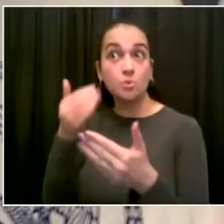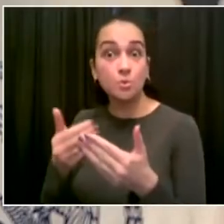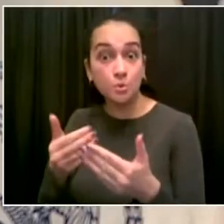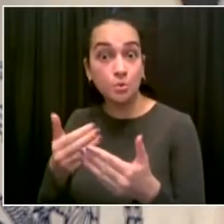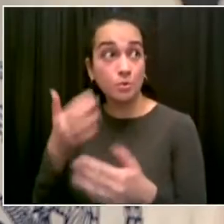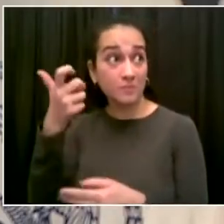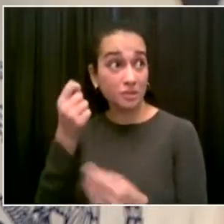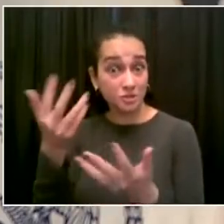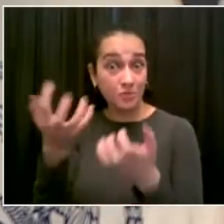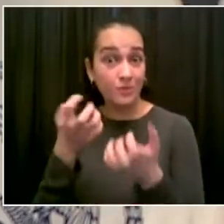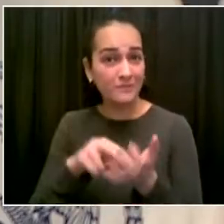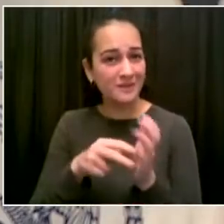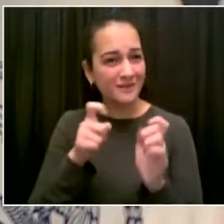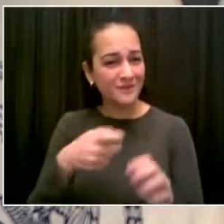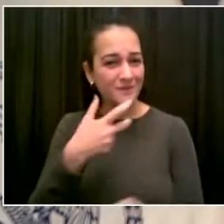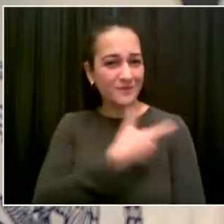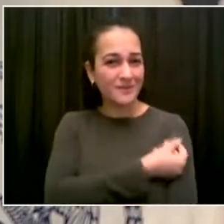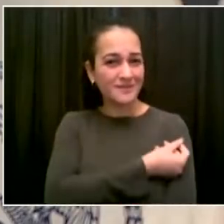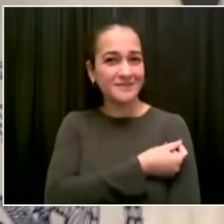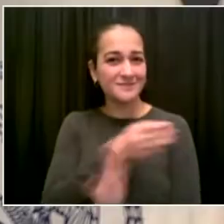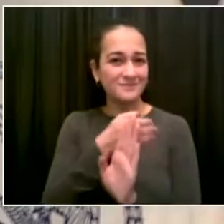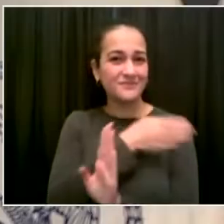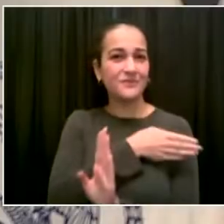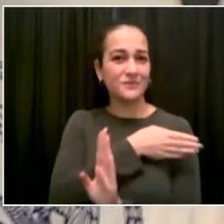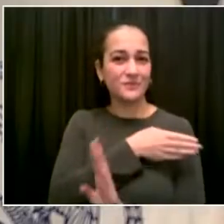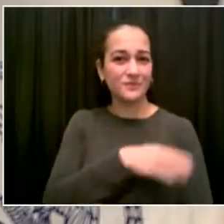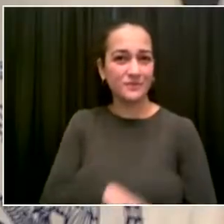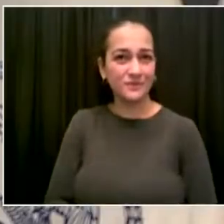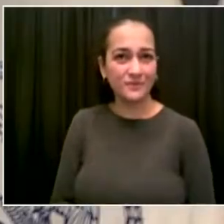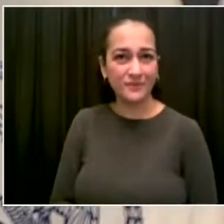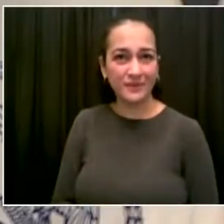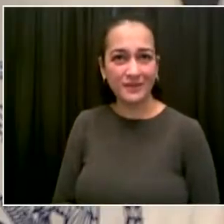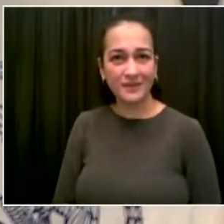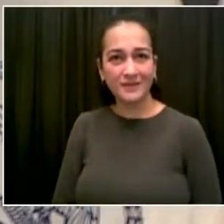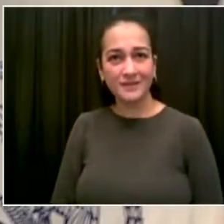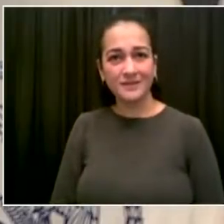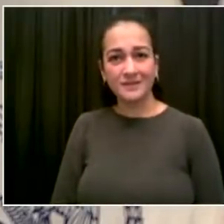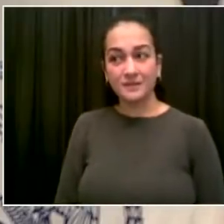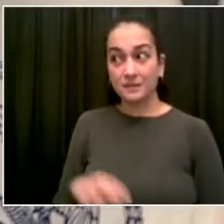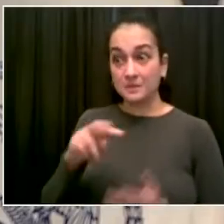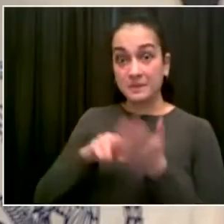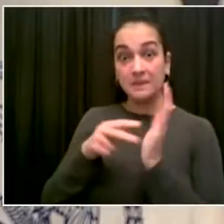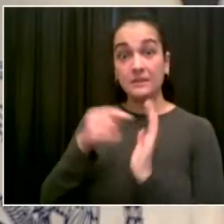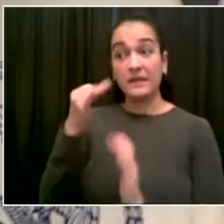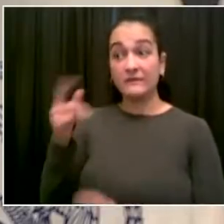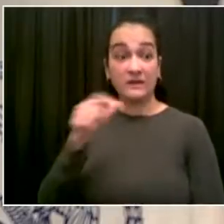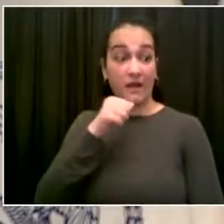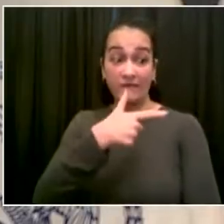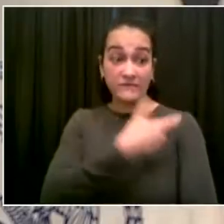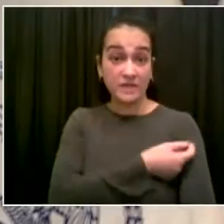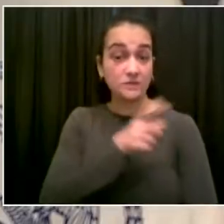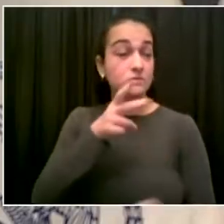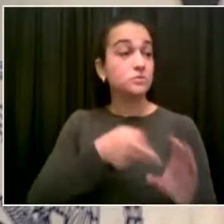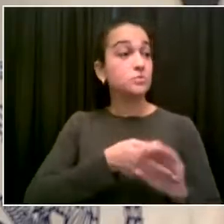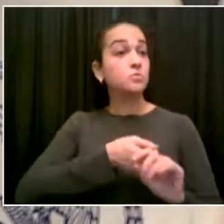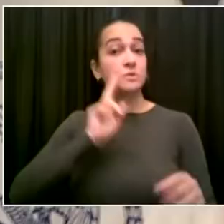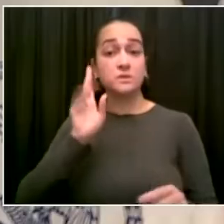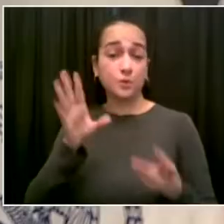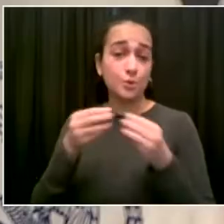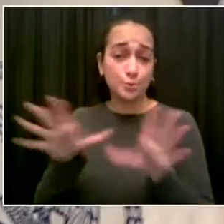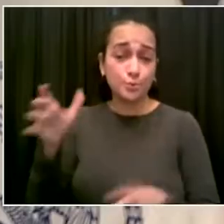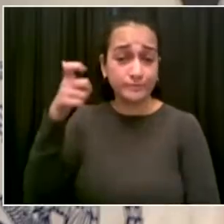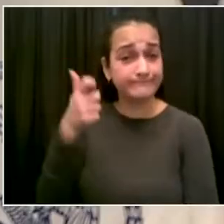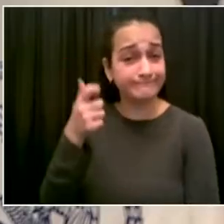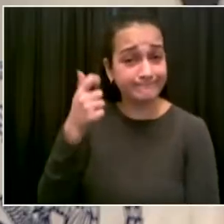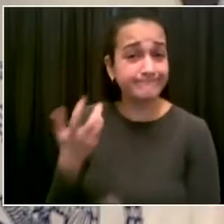keep with us, keep us moving forward. Anyone who isn't will go off payroll onto unpaid leave. We obviously